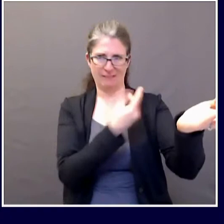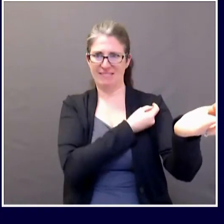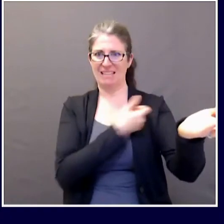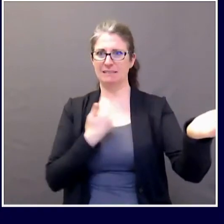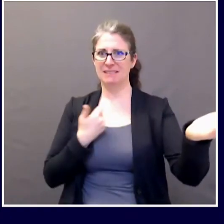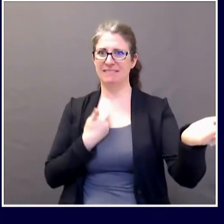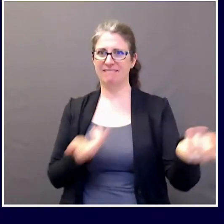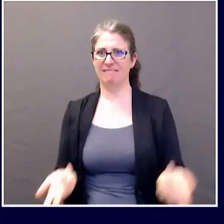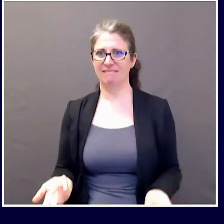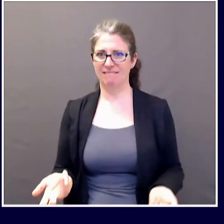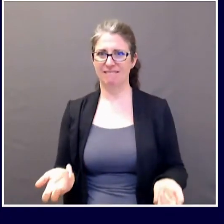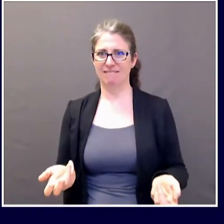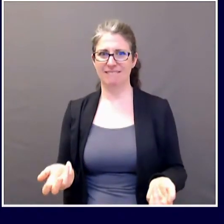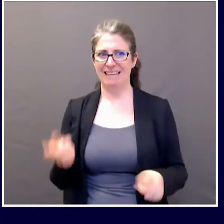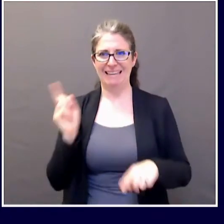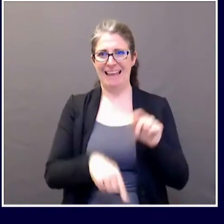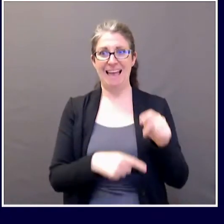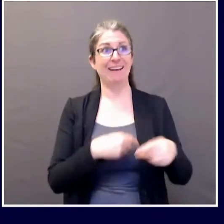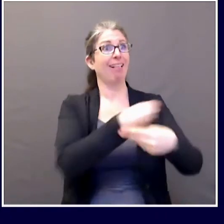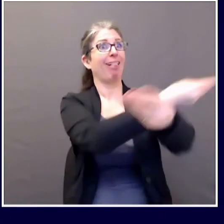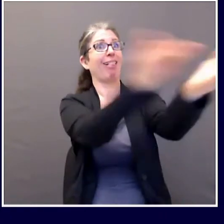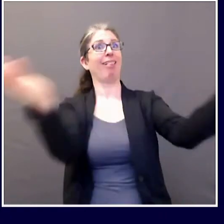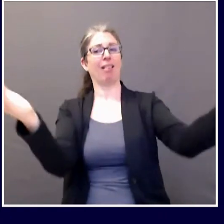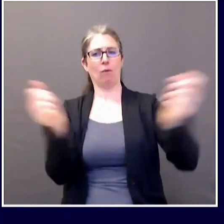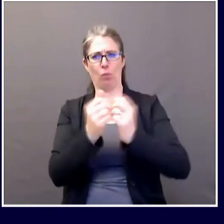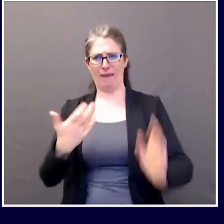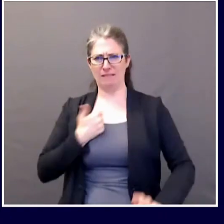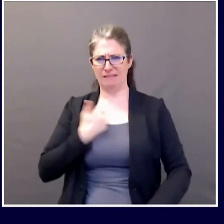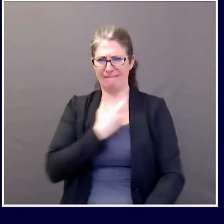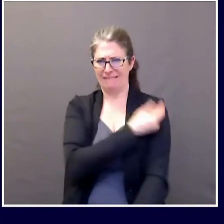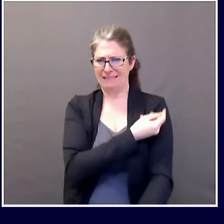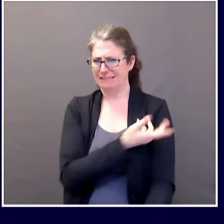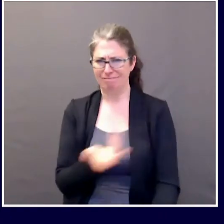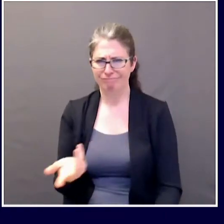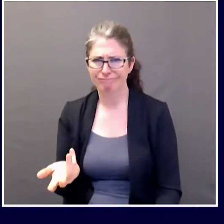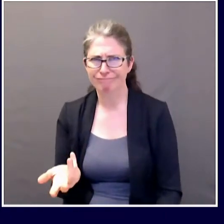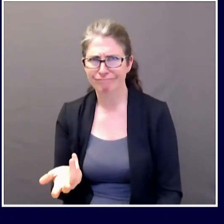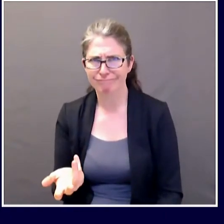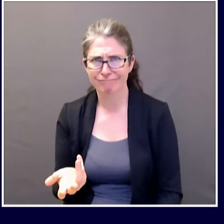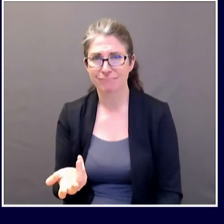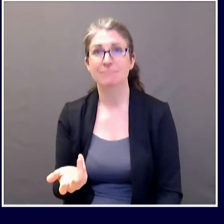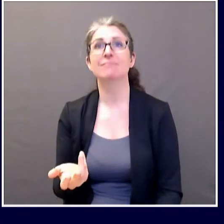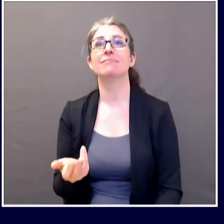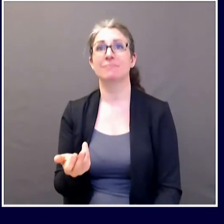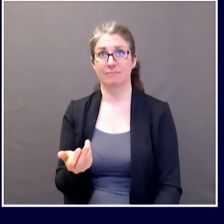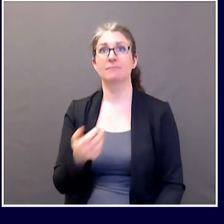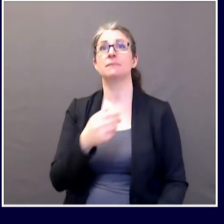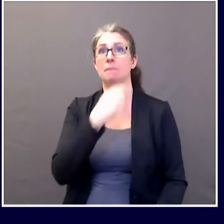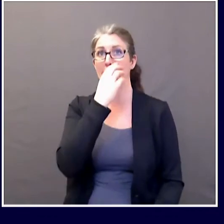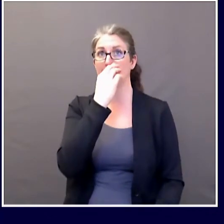vaccine. It's going to be whose hands can we put it in so that it will be maximally used.